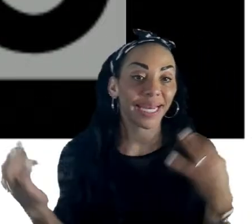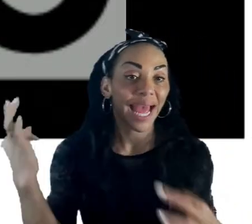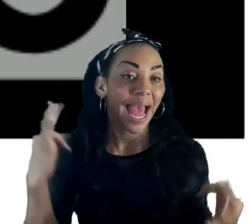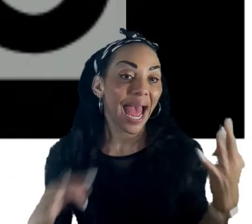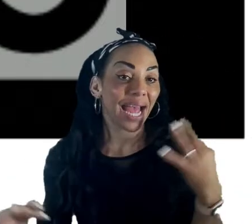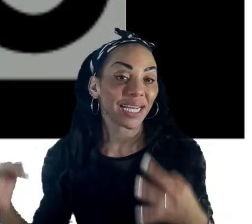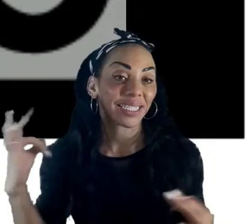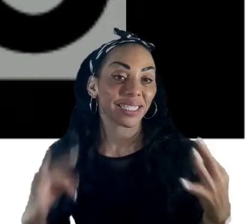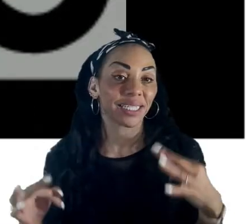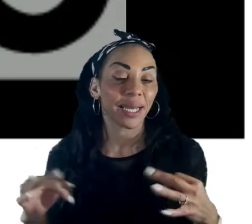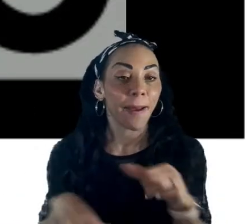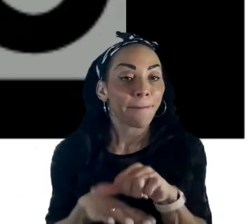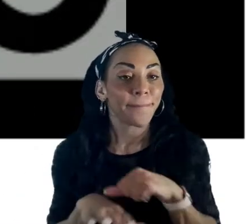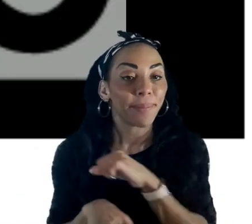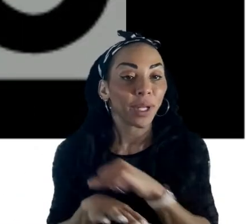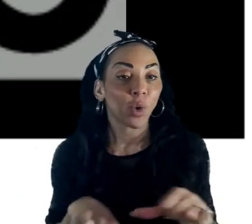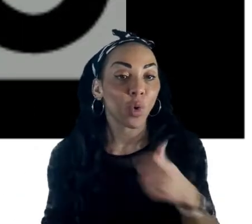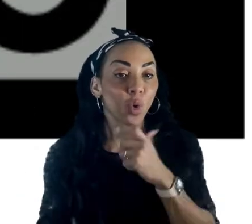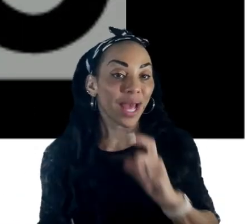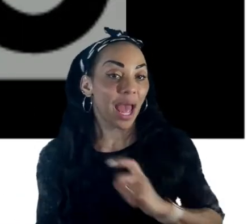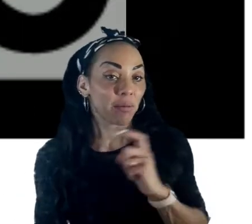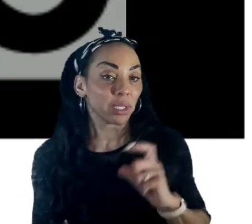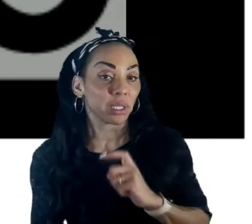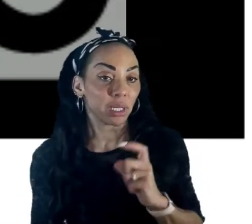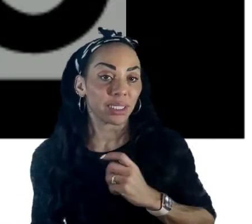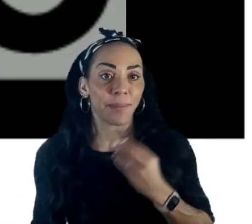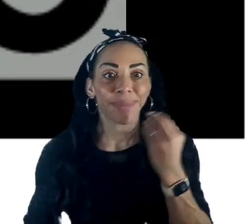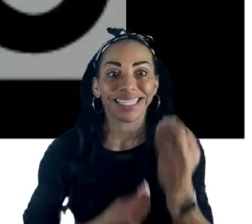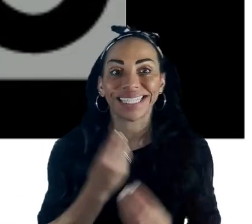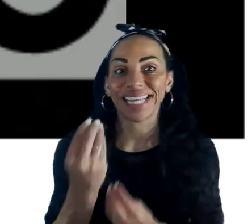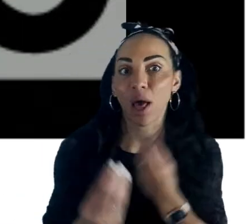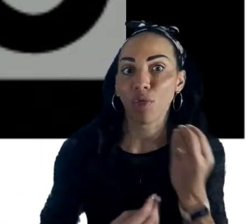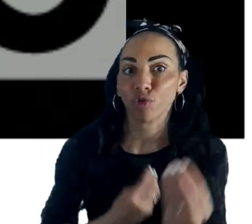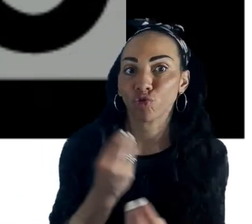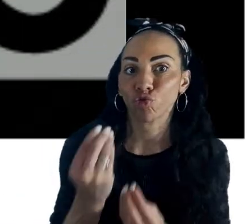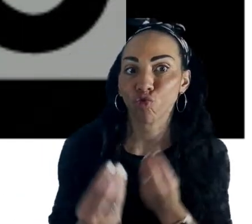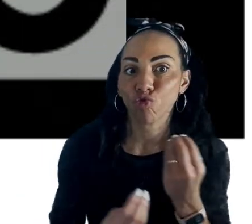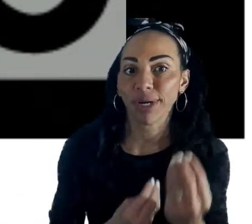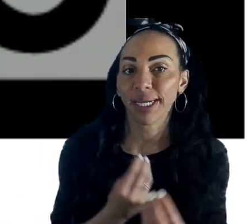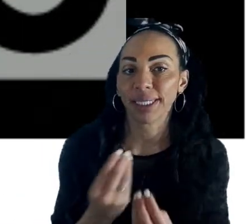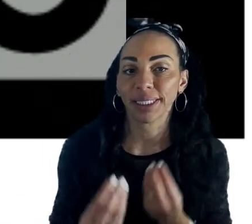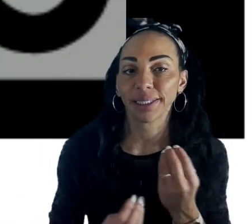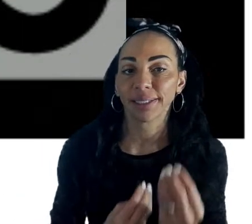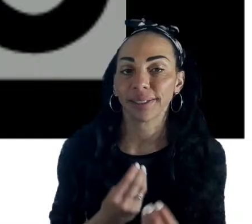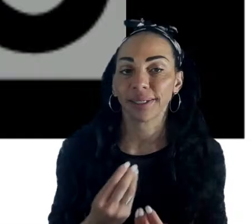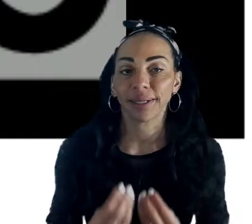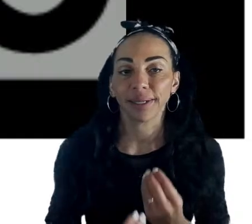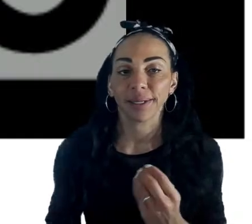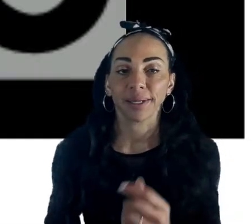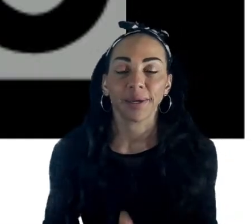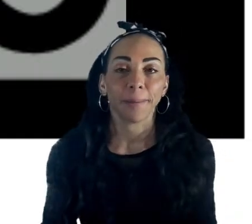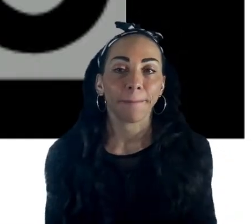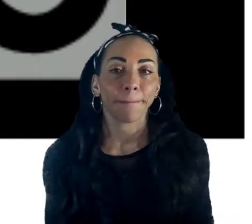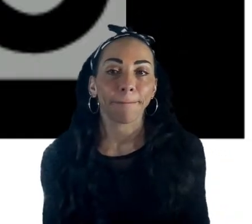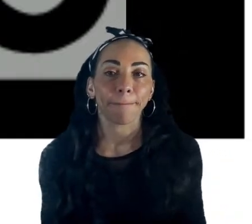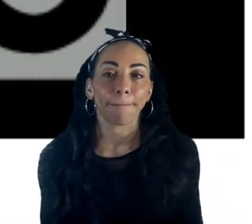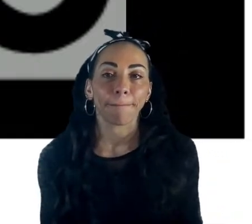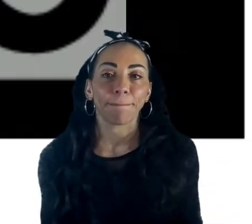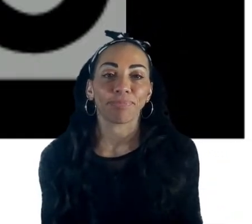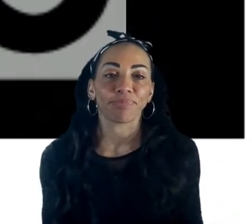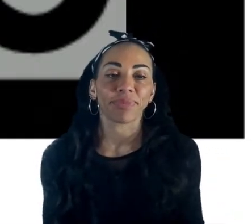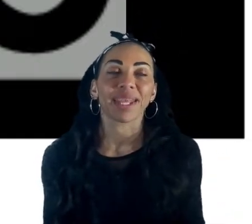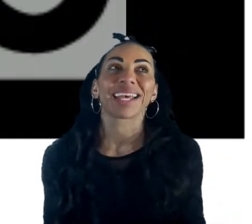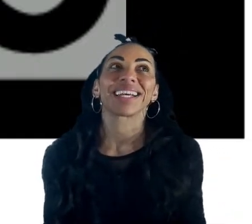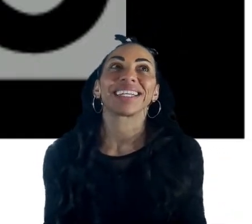different stories in a way that feels current. Maybe that